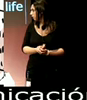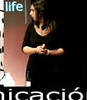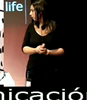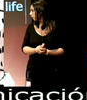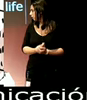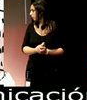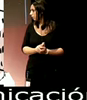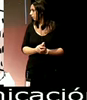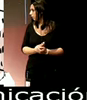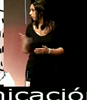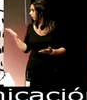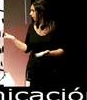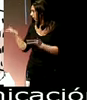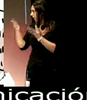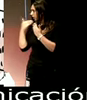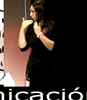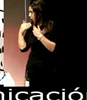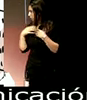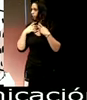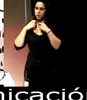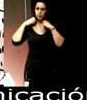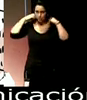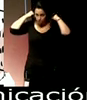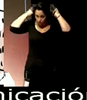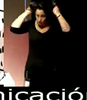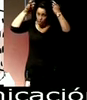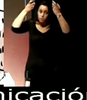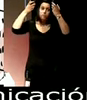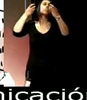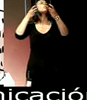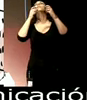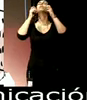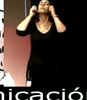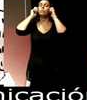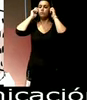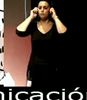to us. Eric, please. Thank you.